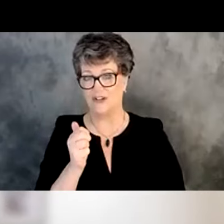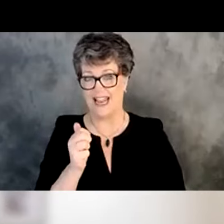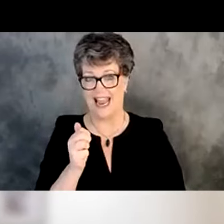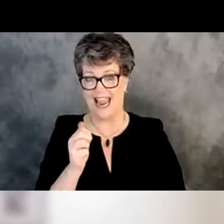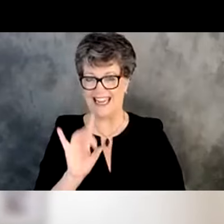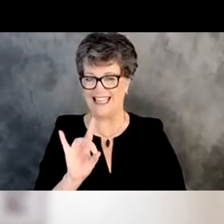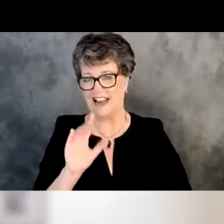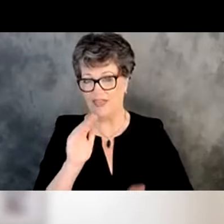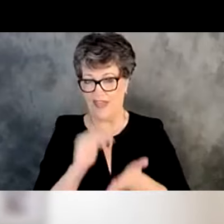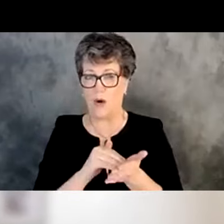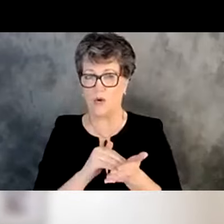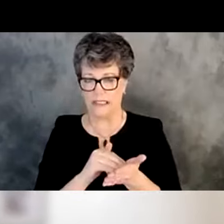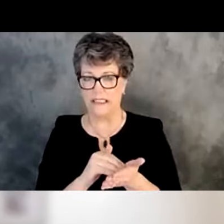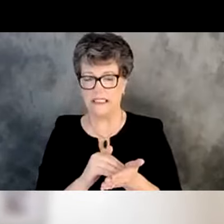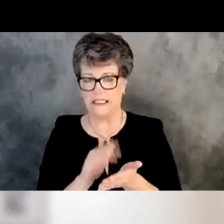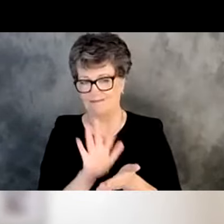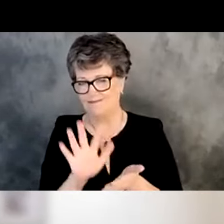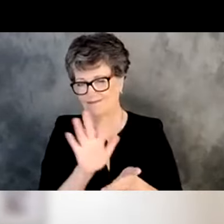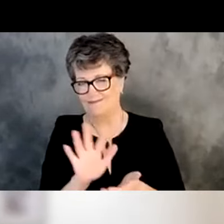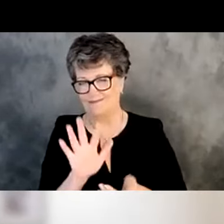618,000,